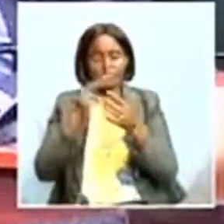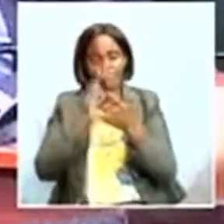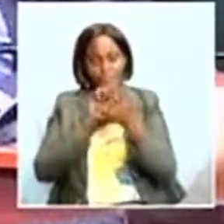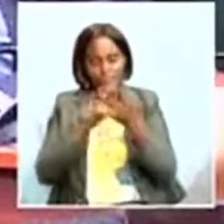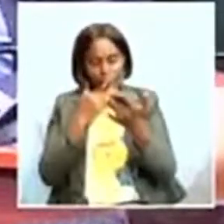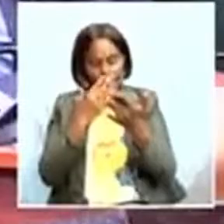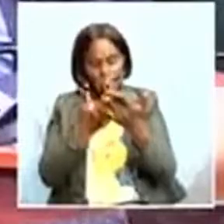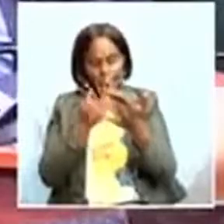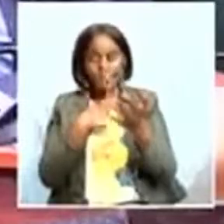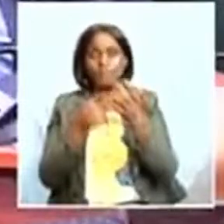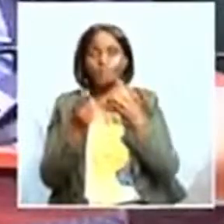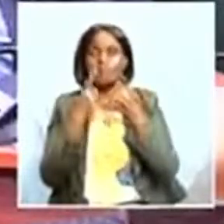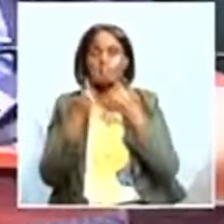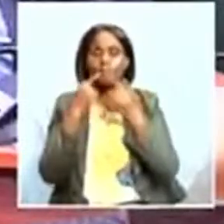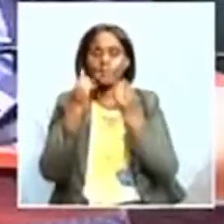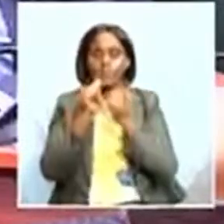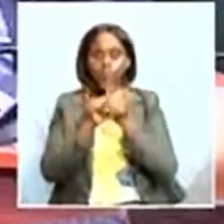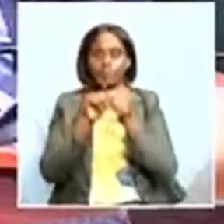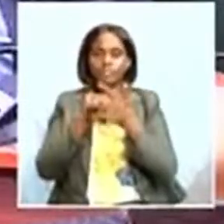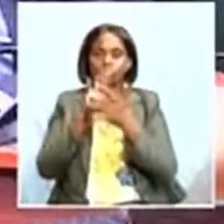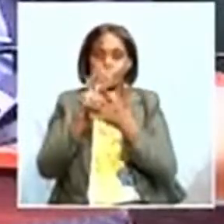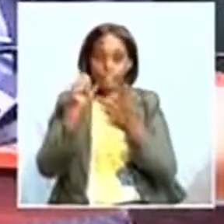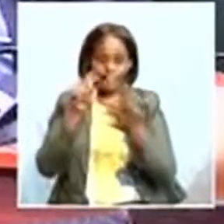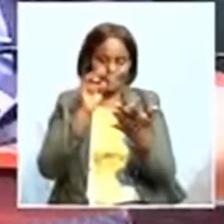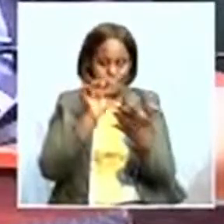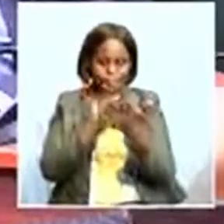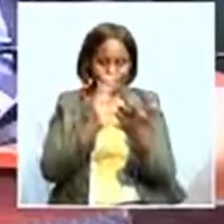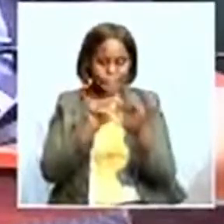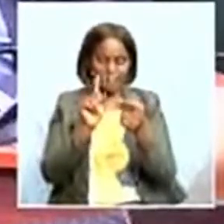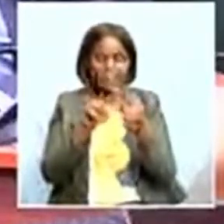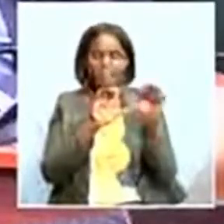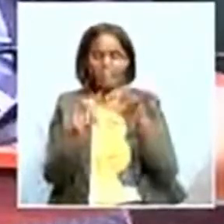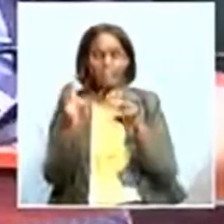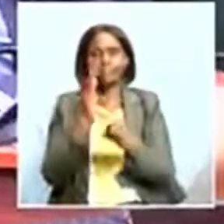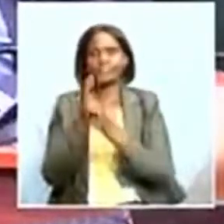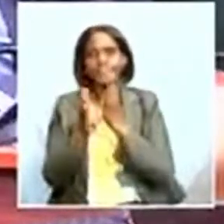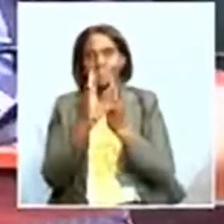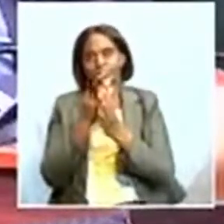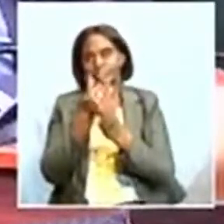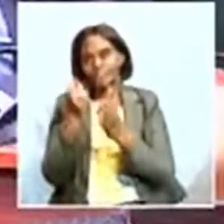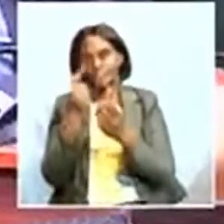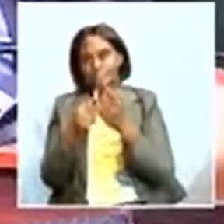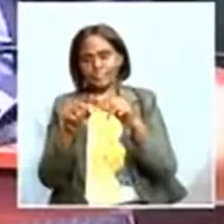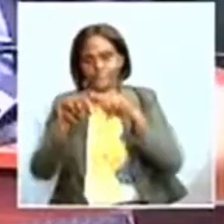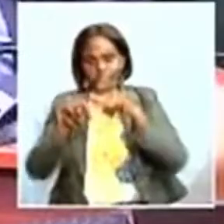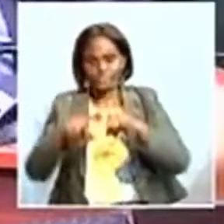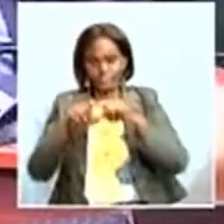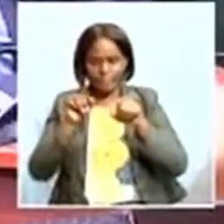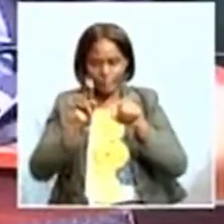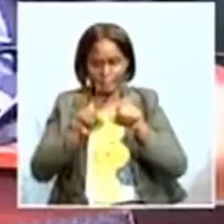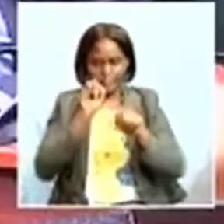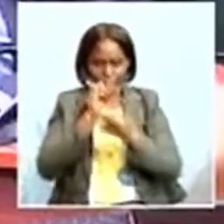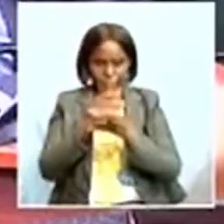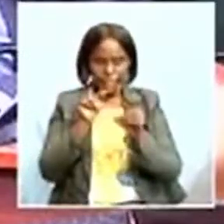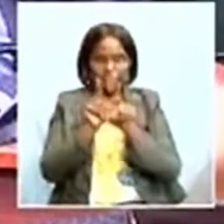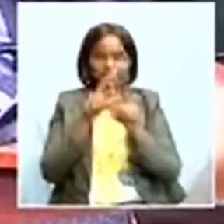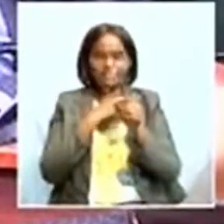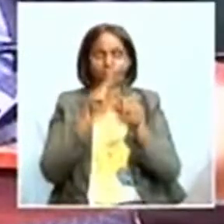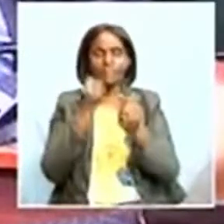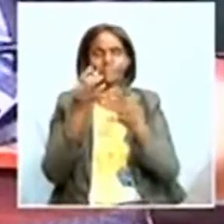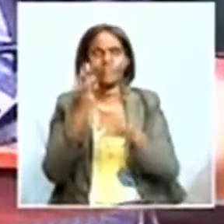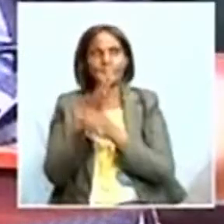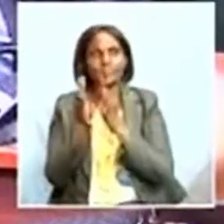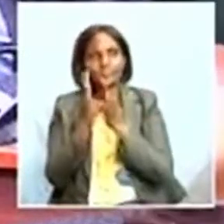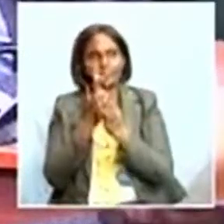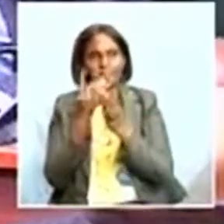I was talking about how much we are putting to do infrastructure rather than depending on yourselves. We are already so many structures that